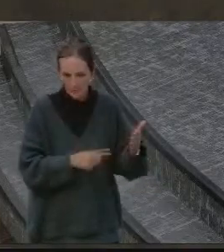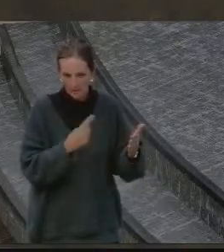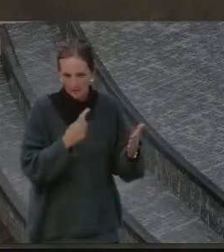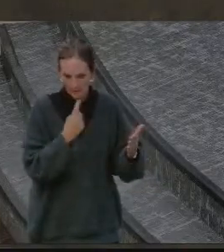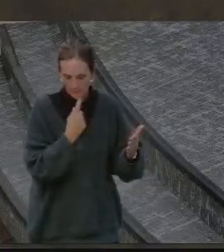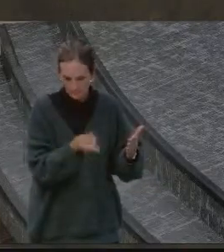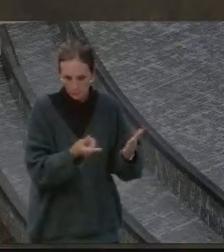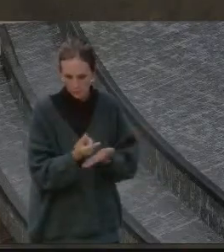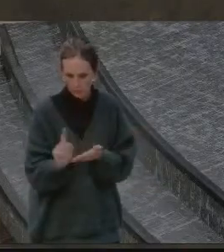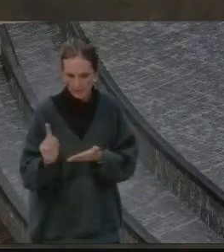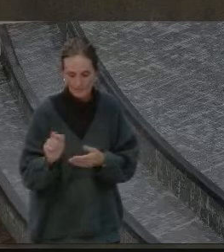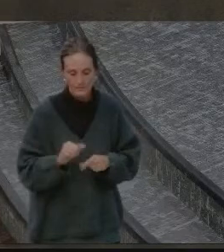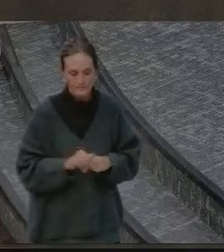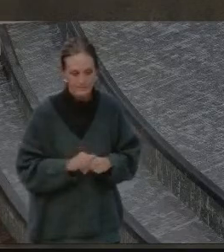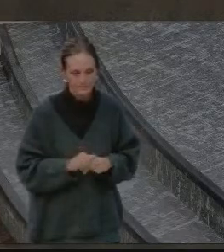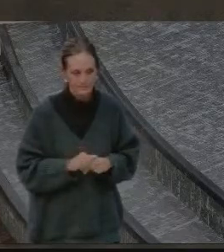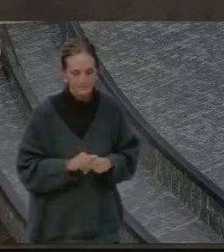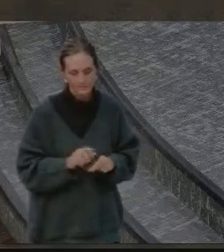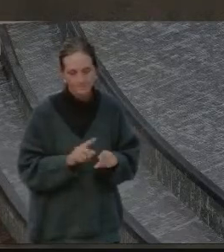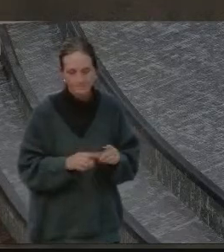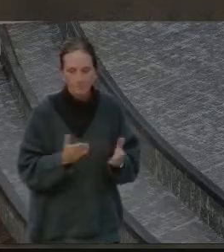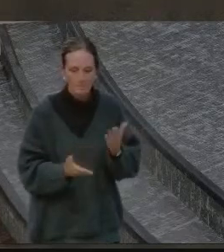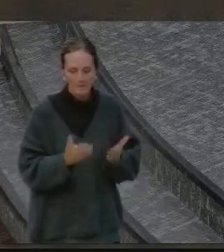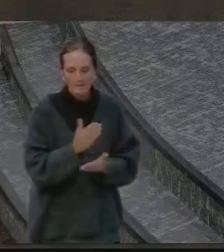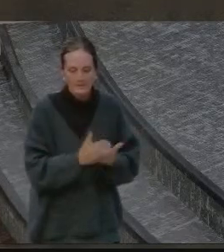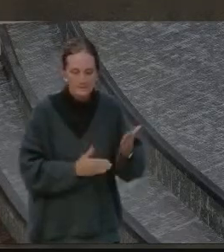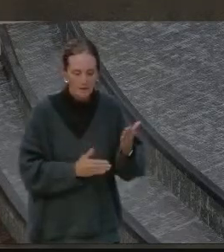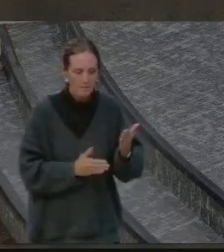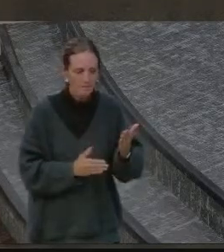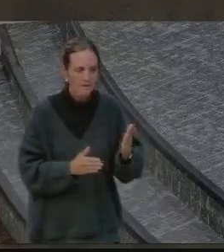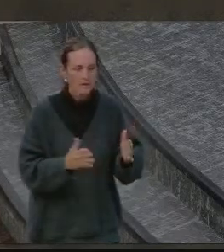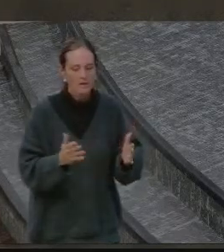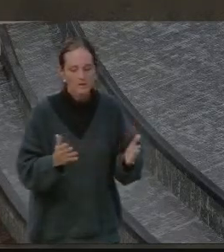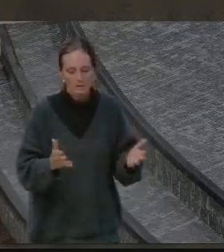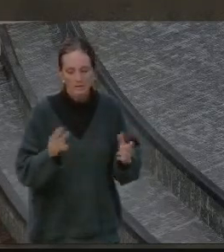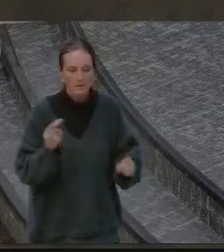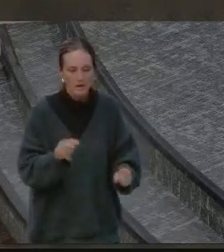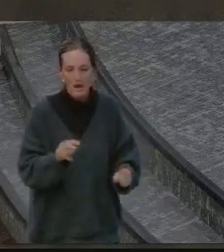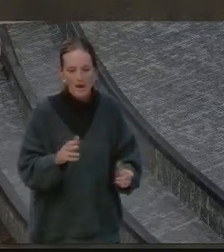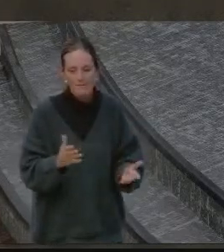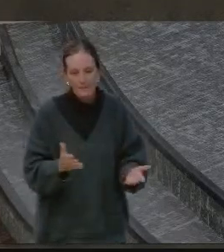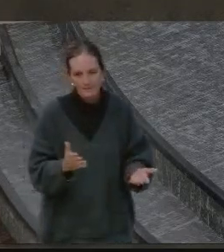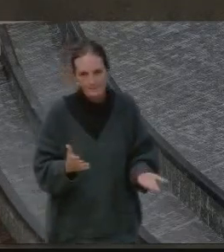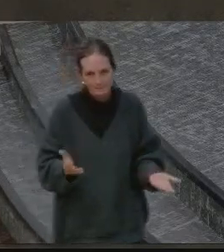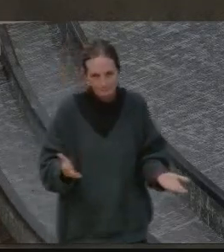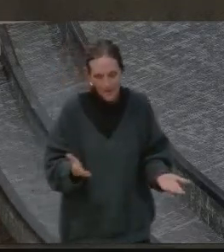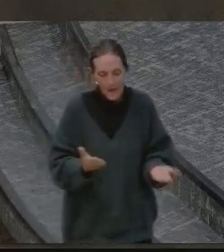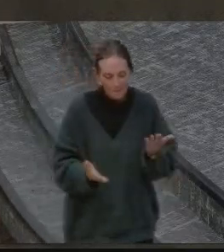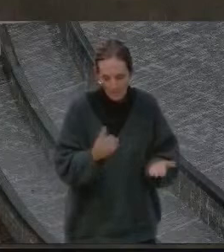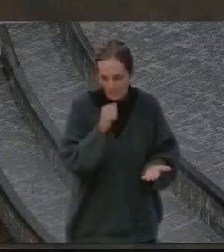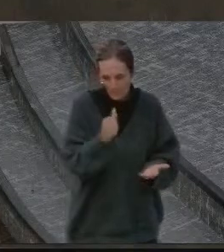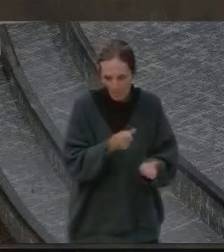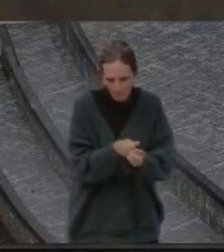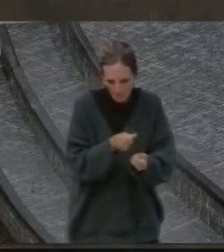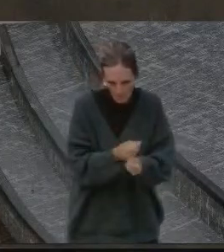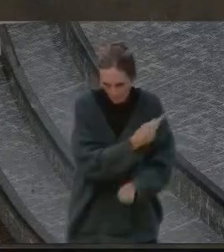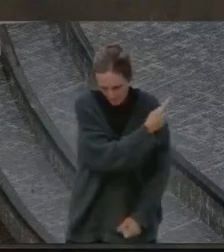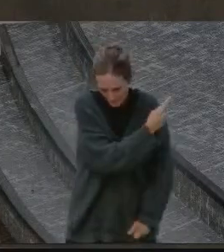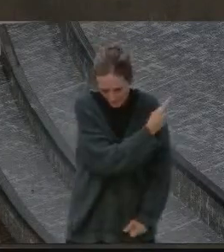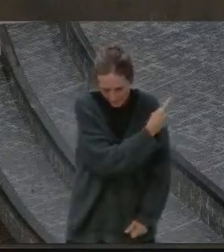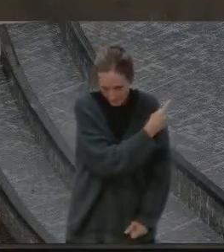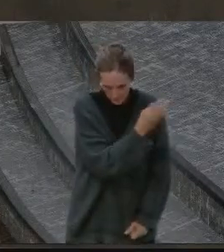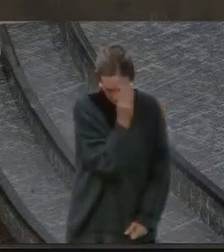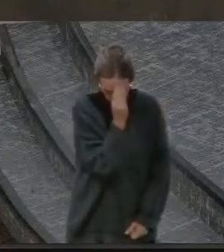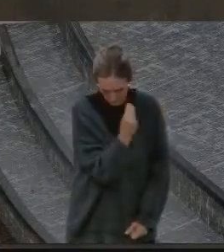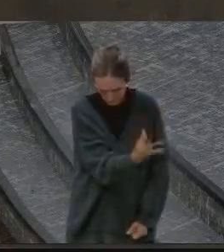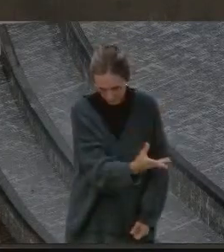perspective. Probably it's highly likely I won't be supporting this. I believe that its foundation